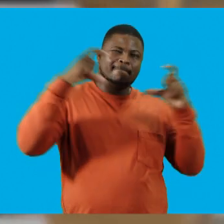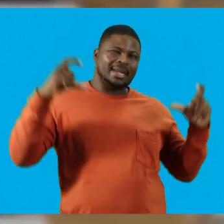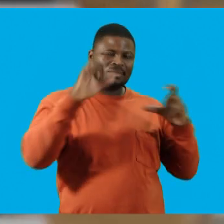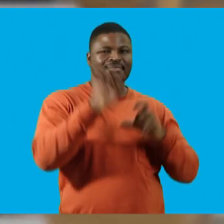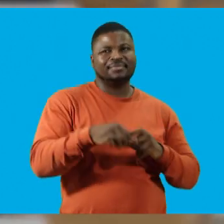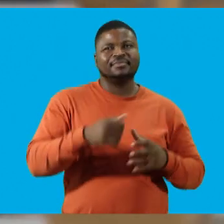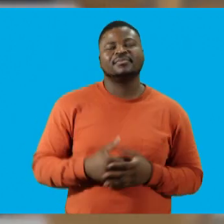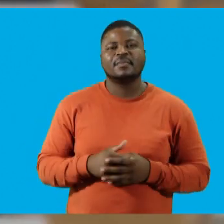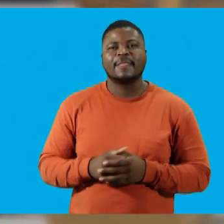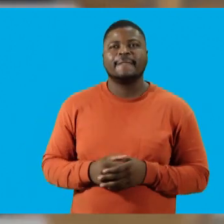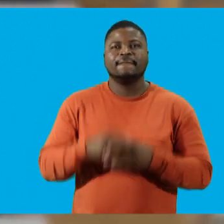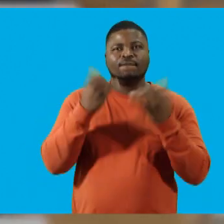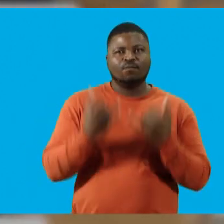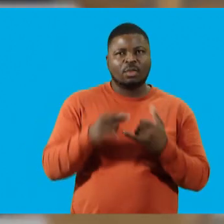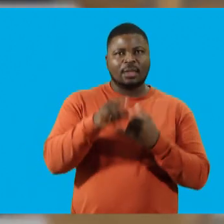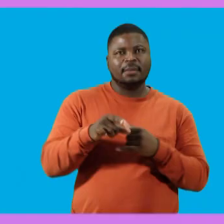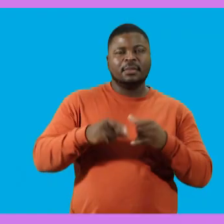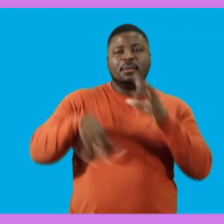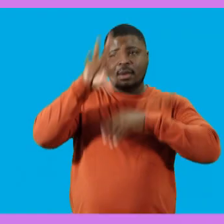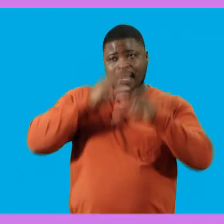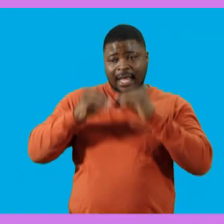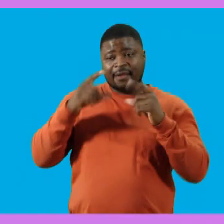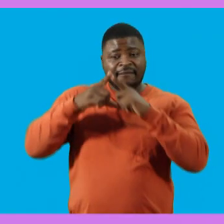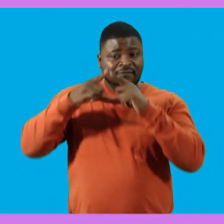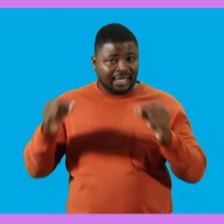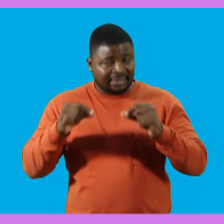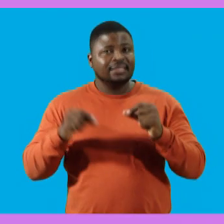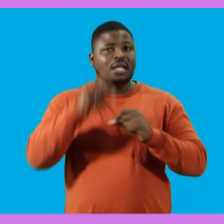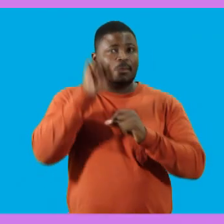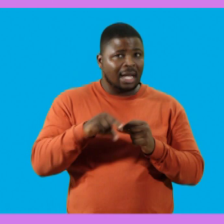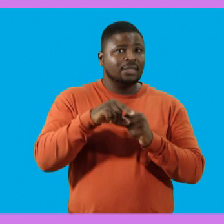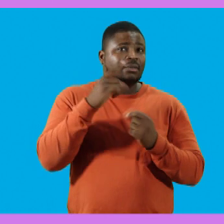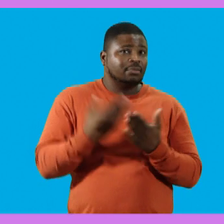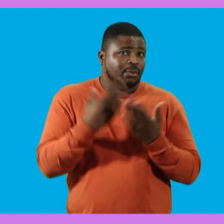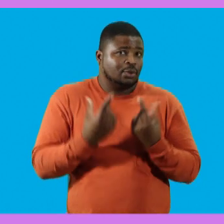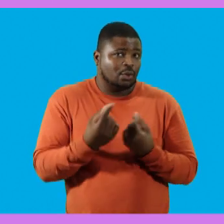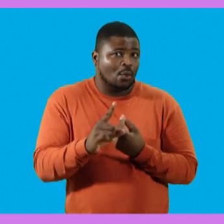The lesson objectives for today is by the end of this lesson, you should be able to